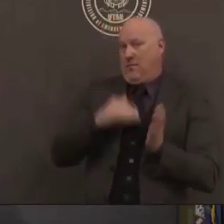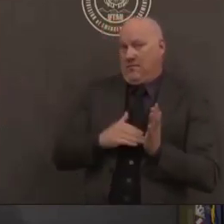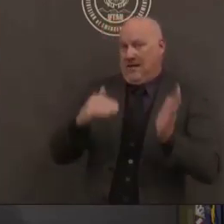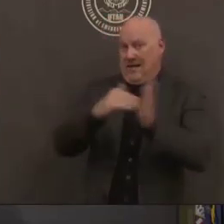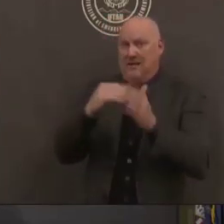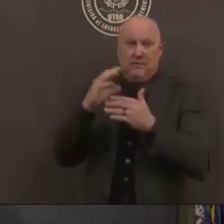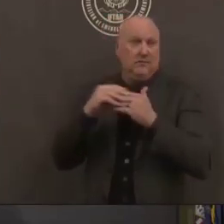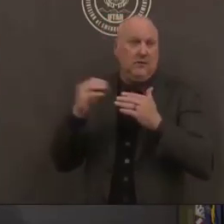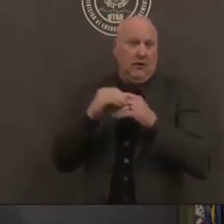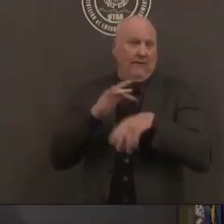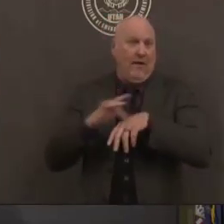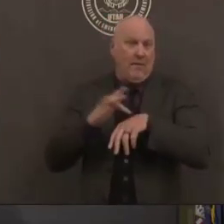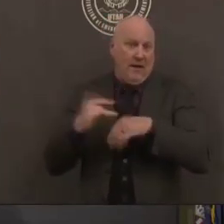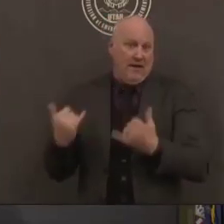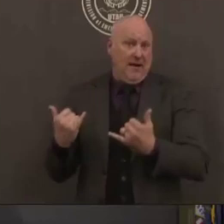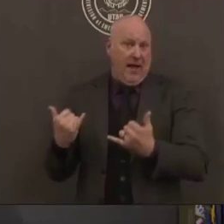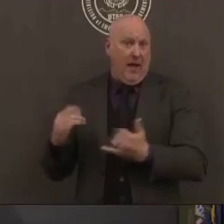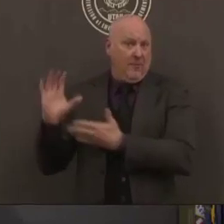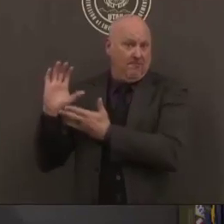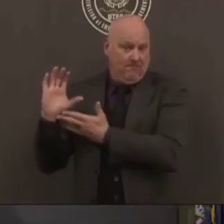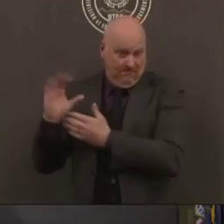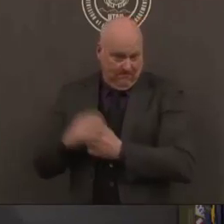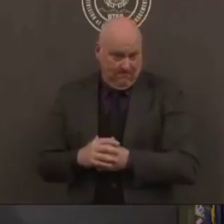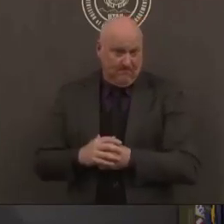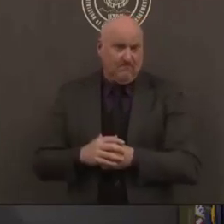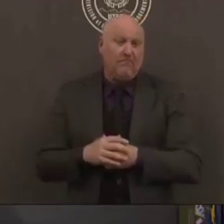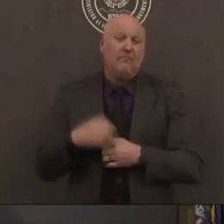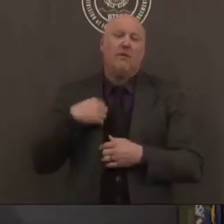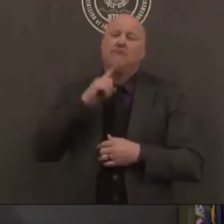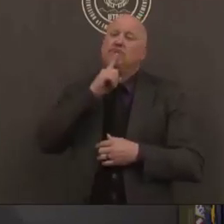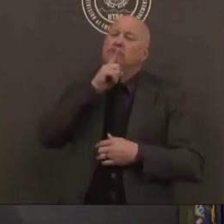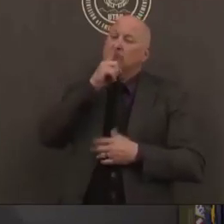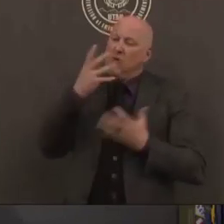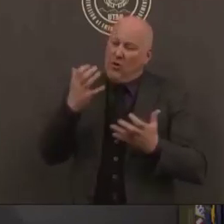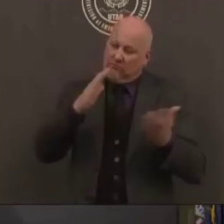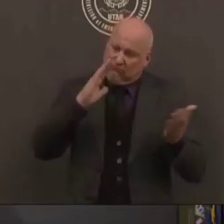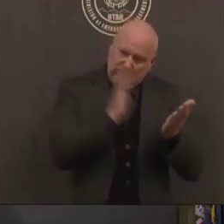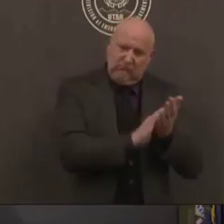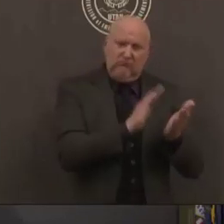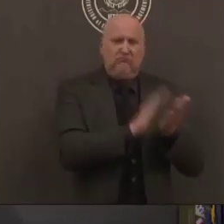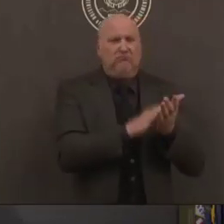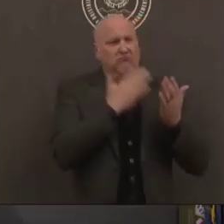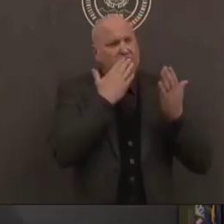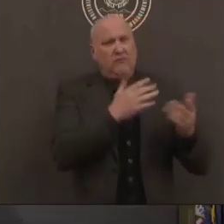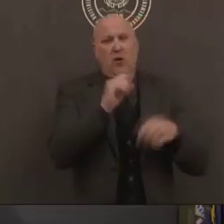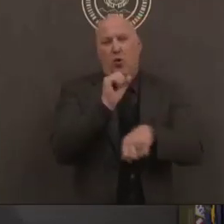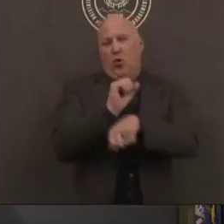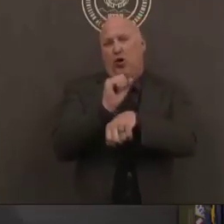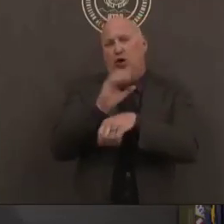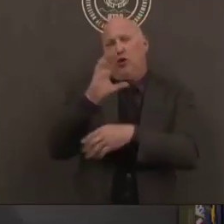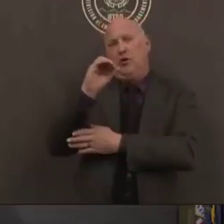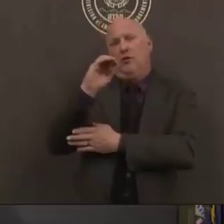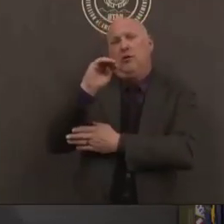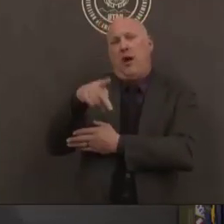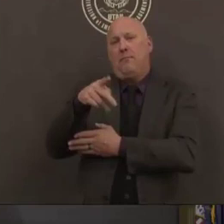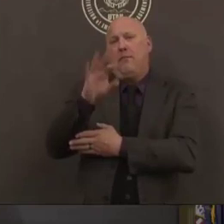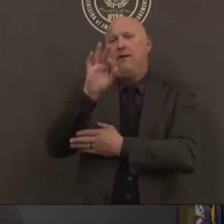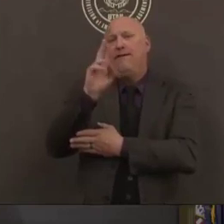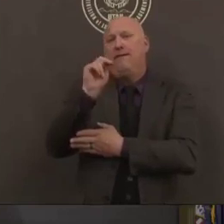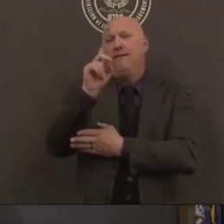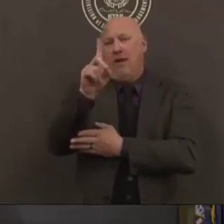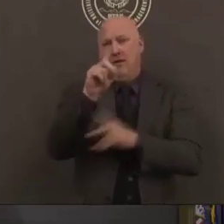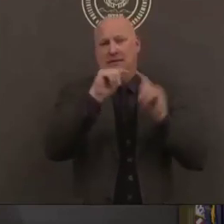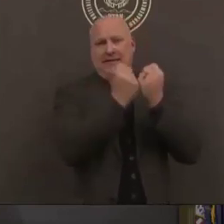to Workers' Compensation Fund, a great company that has worked with many small businesses here in Utah over the years. Through